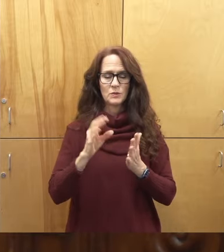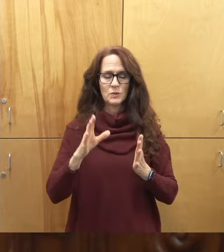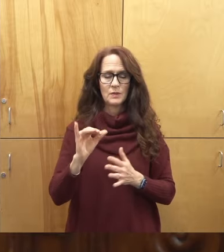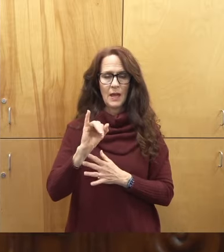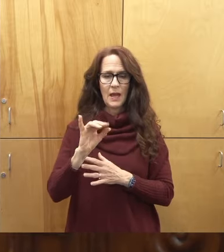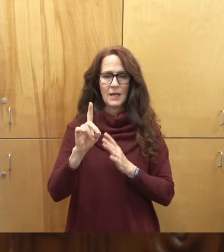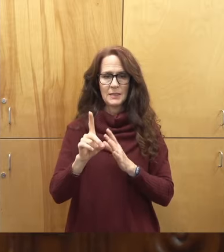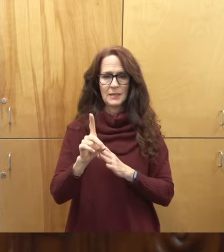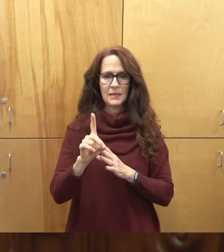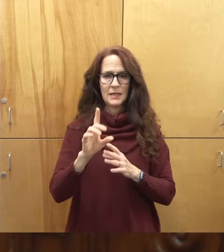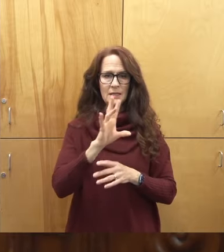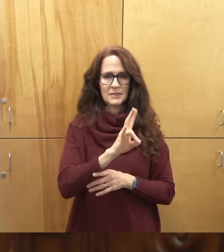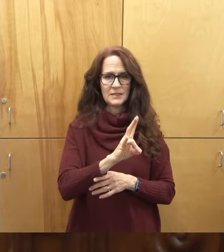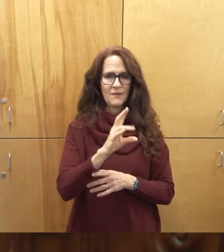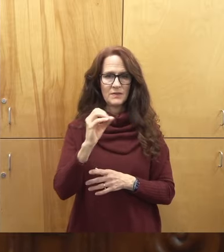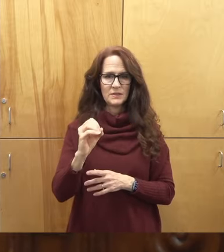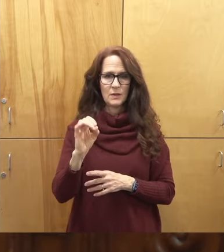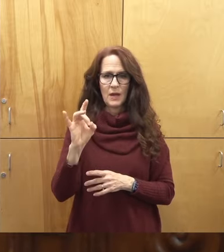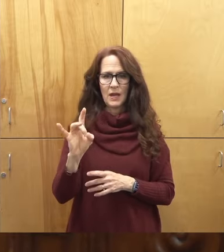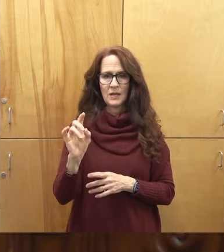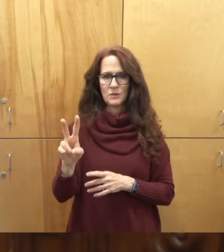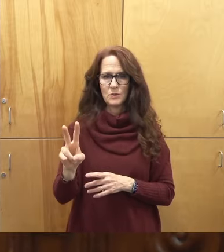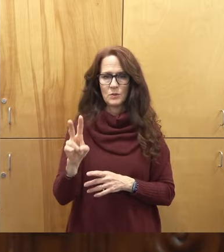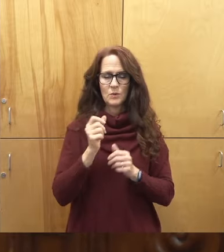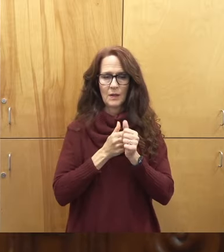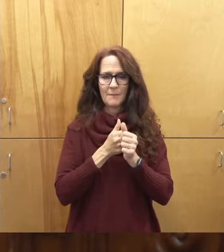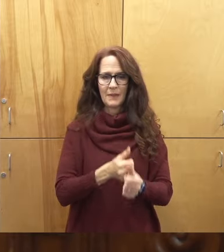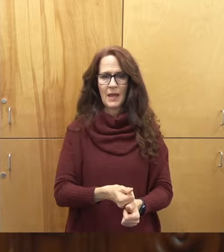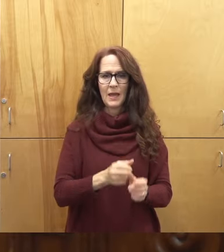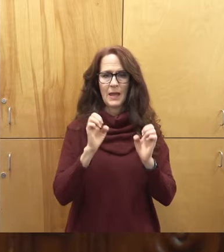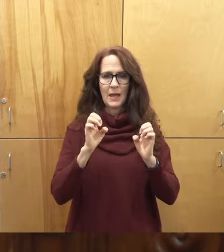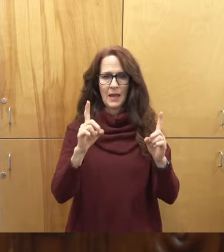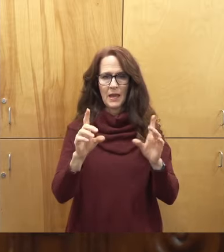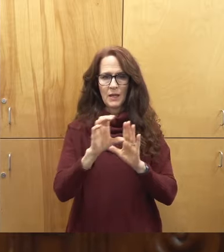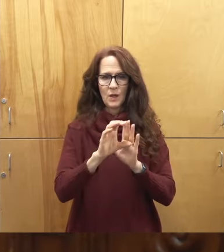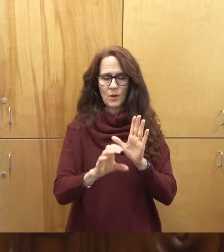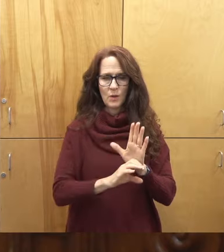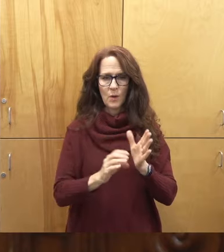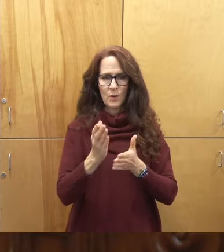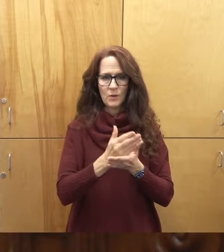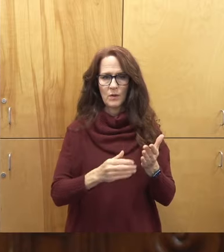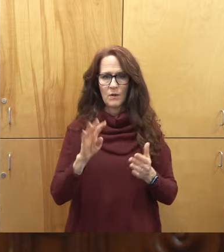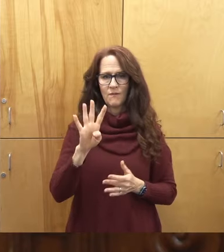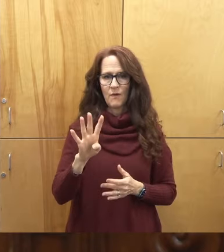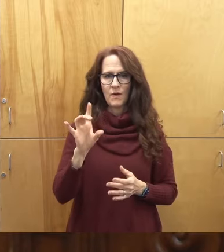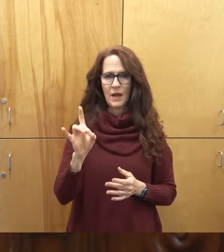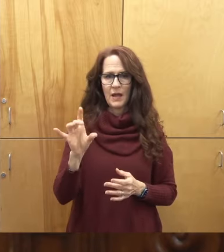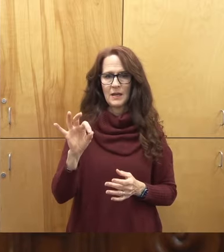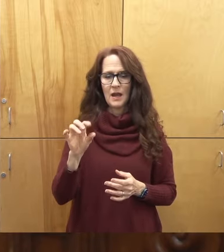number 7082 in compliance with Education Code Section